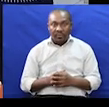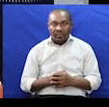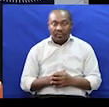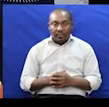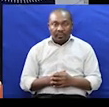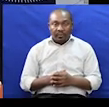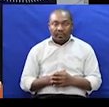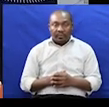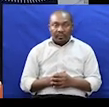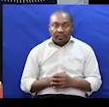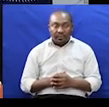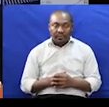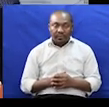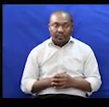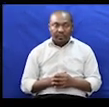after